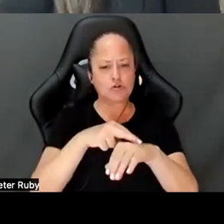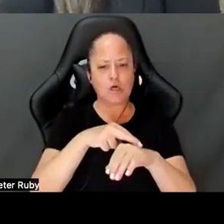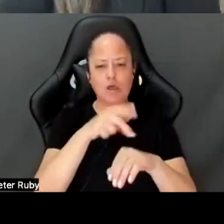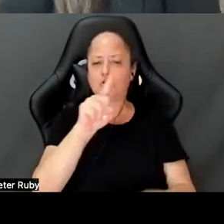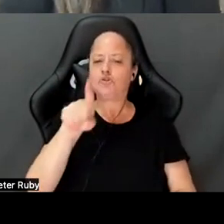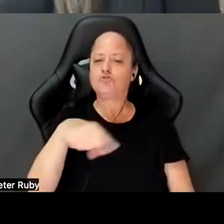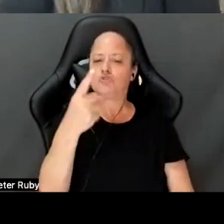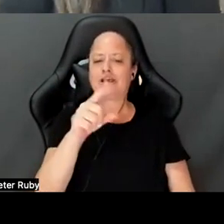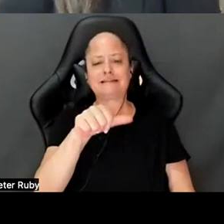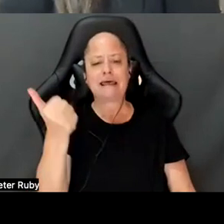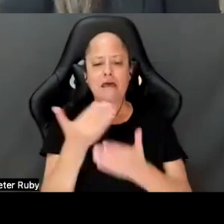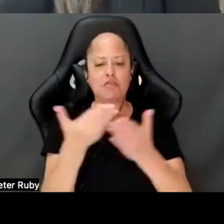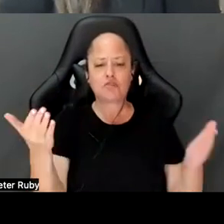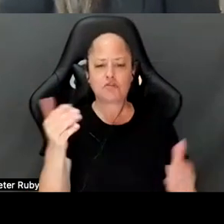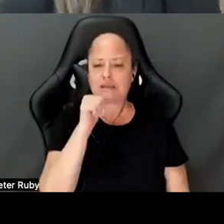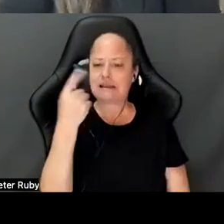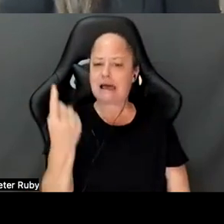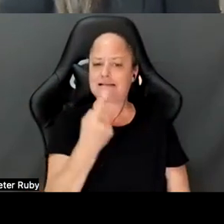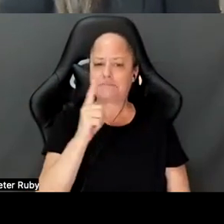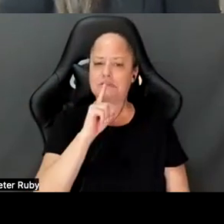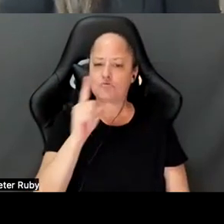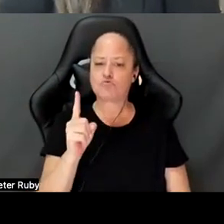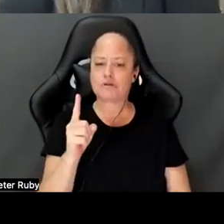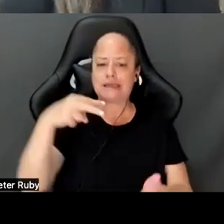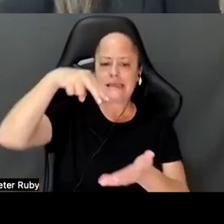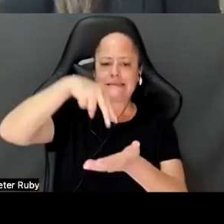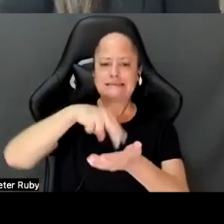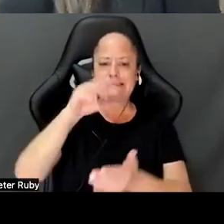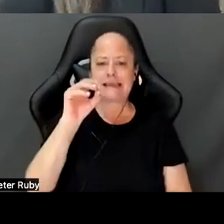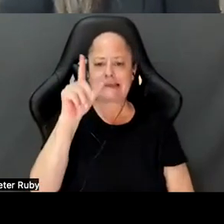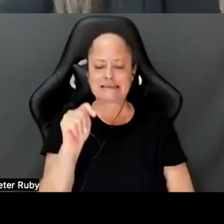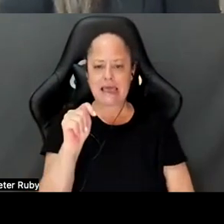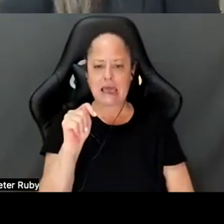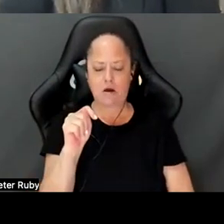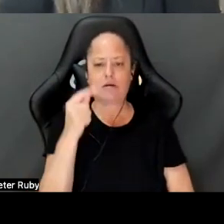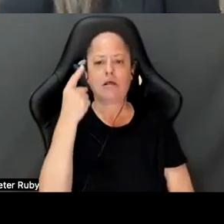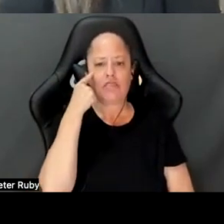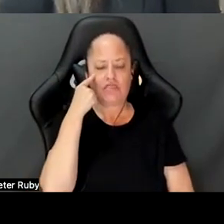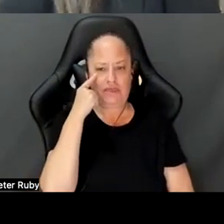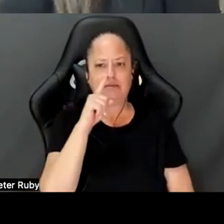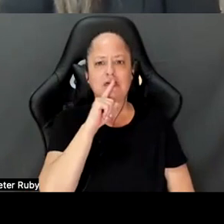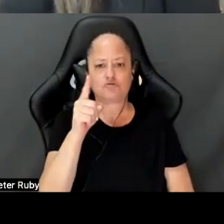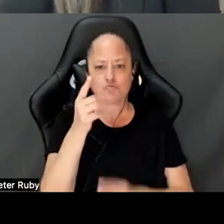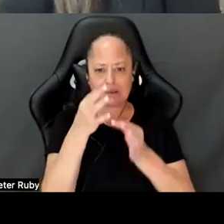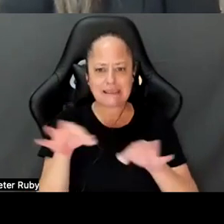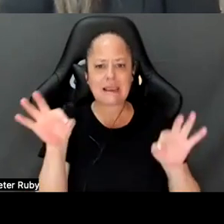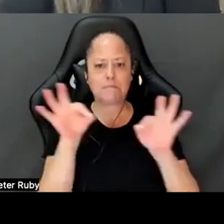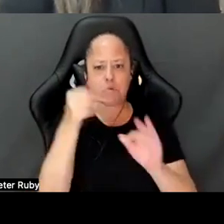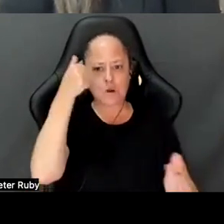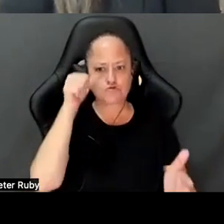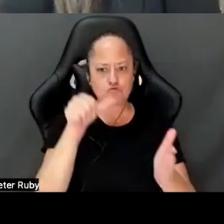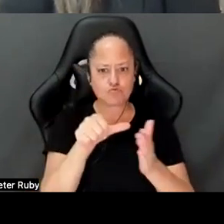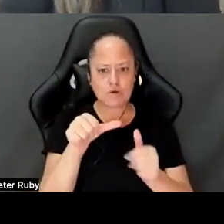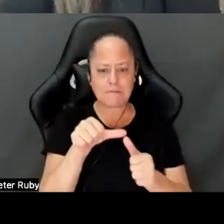another thing. It's not something that could really stand out. And so I think that's all really important to remember when